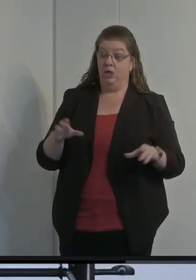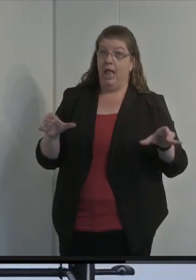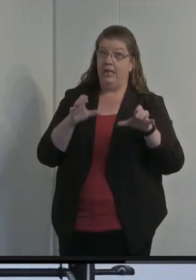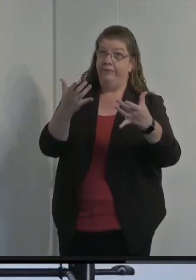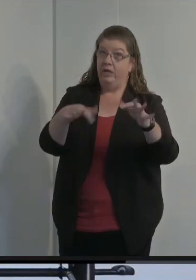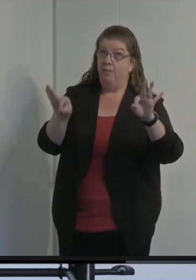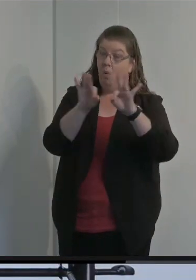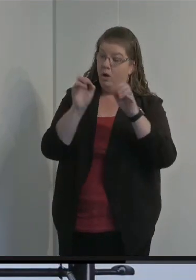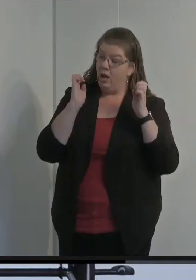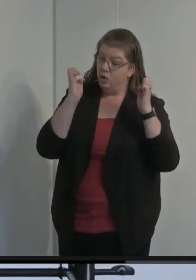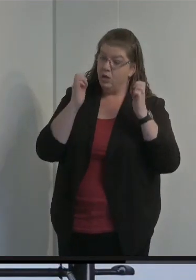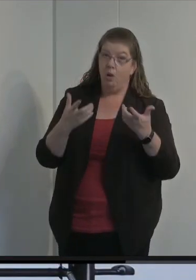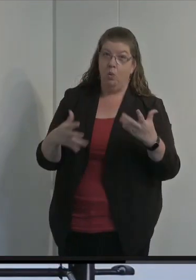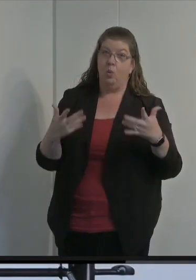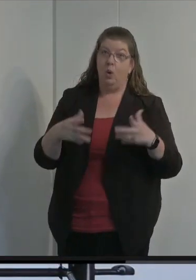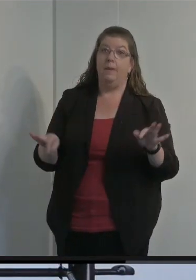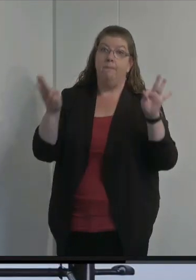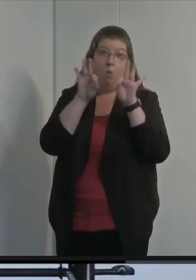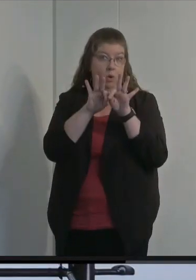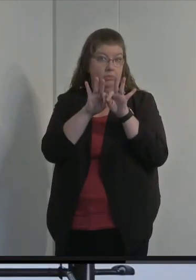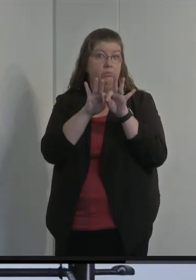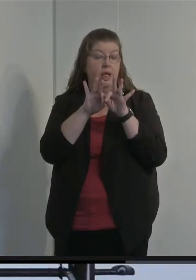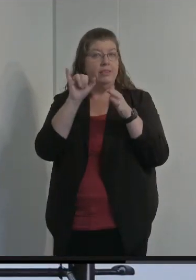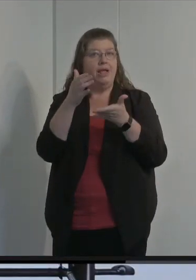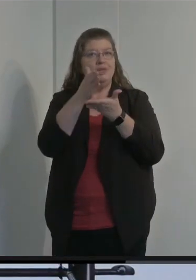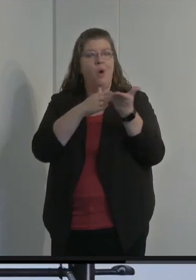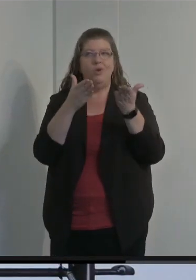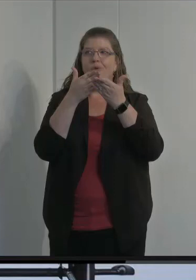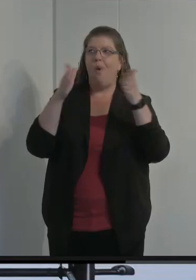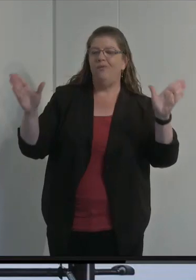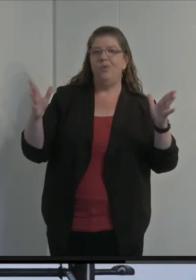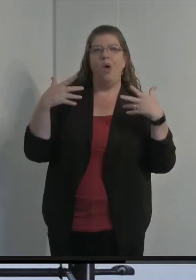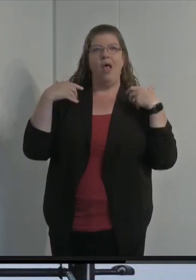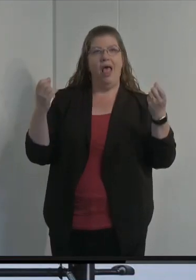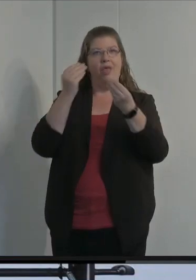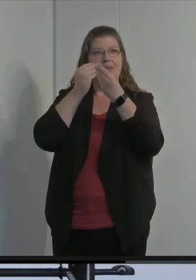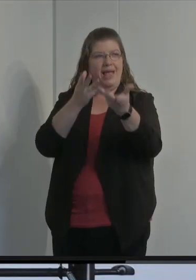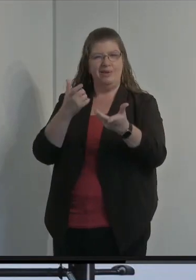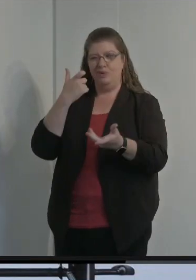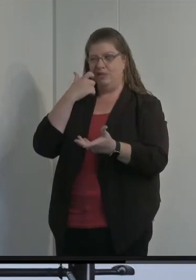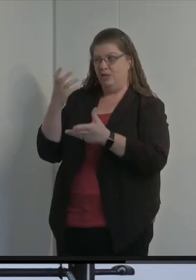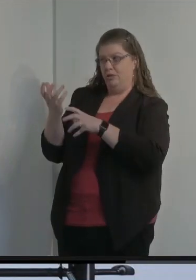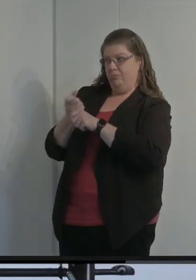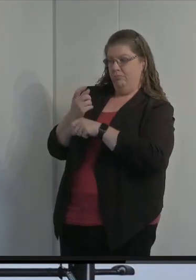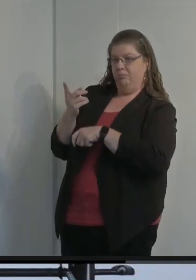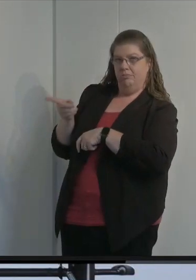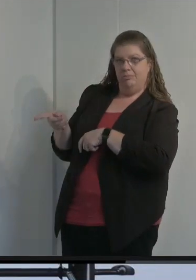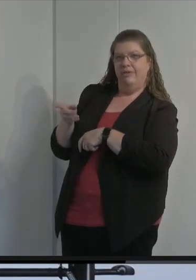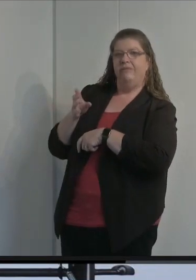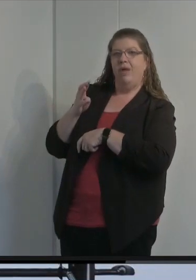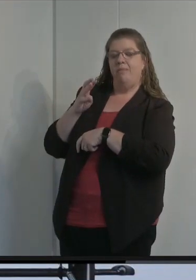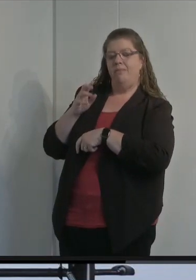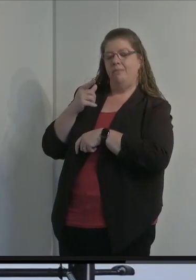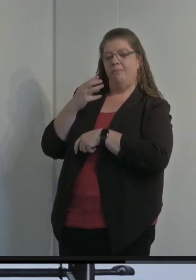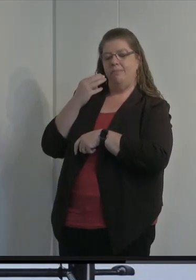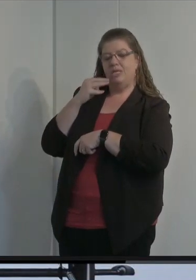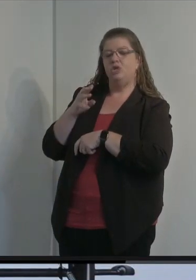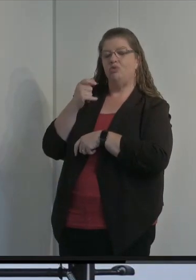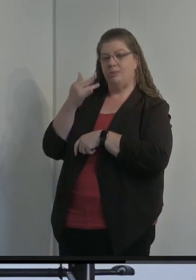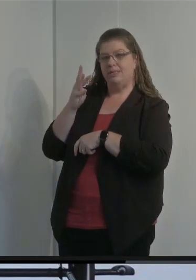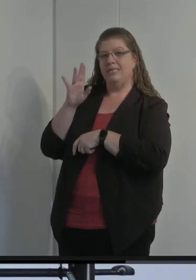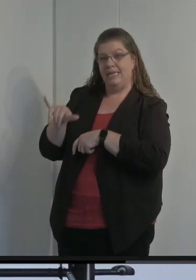and that is a part of the overall health message that Ms. Grimacy spoke to, mental health and physical health. But